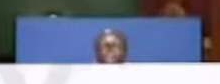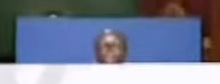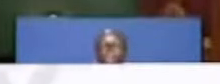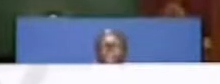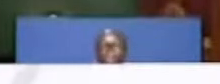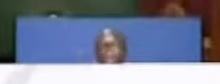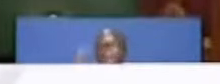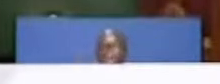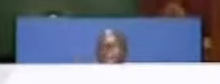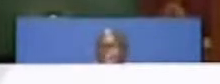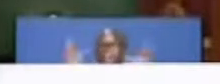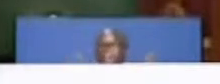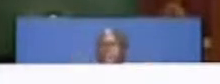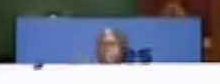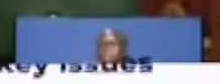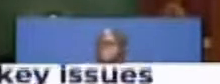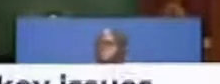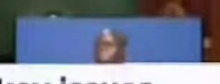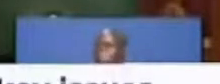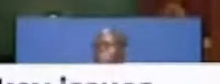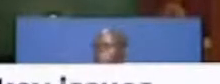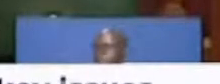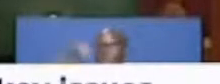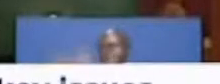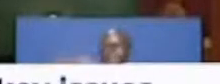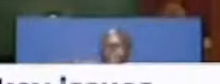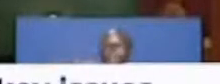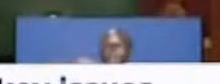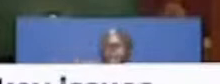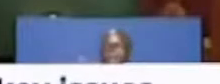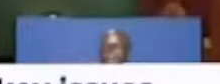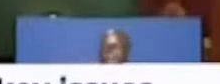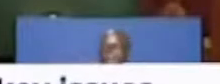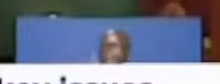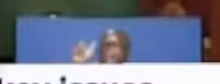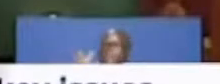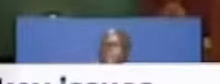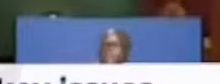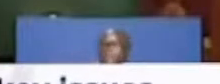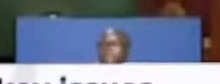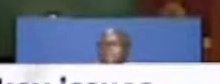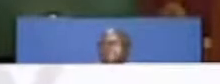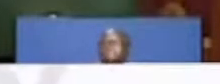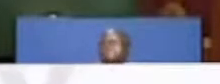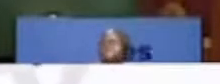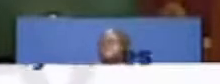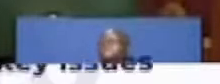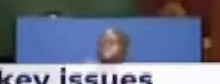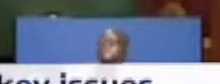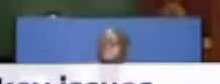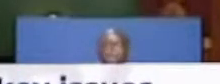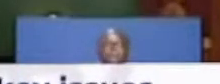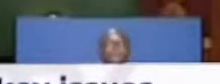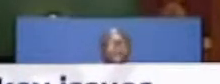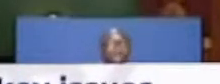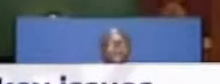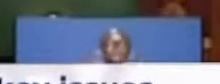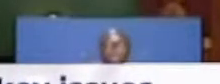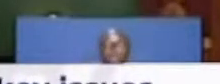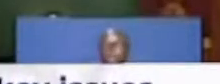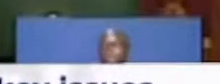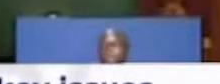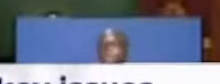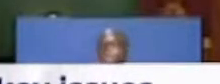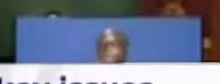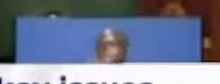Another big push investment that we have made in support of regional trade through our ports is the expansion of the Kipevu